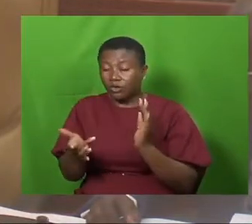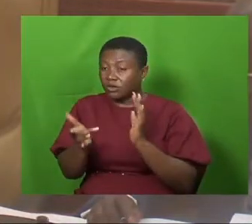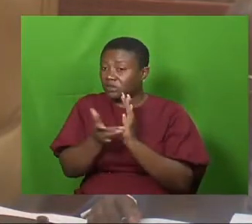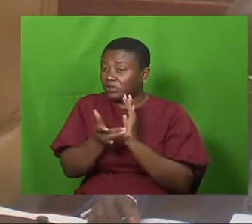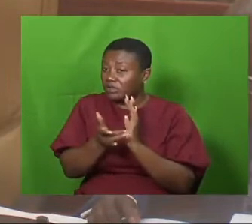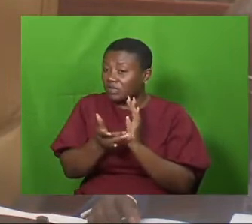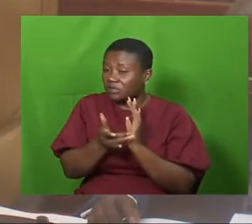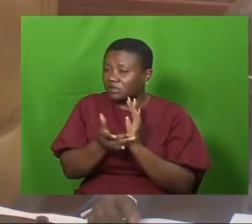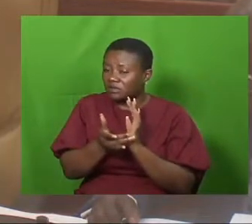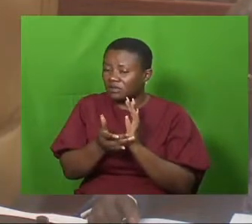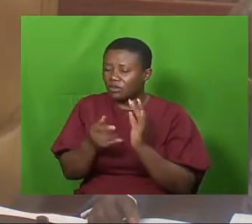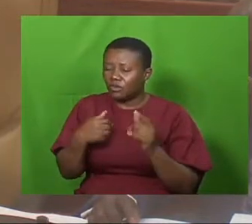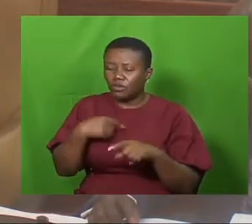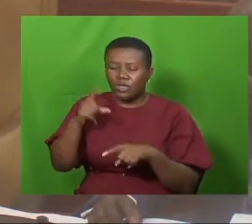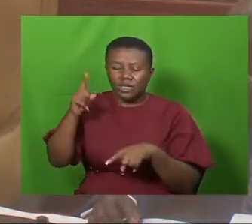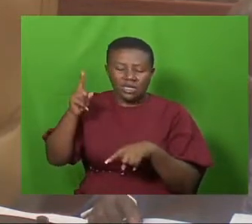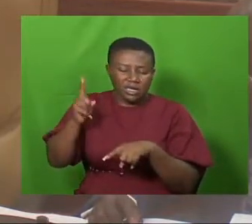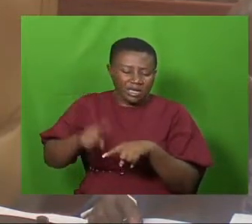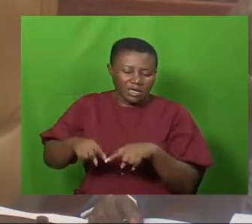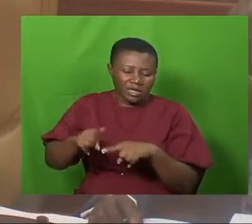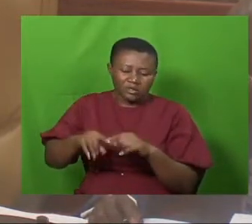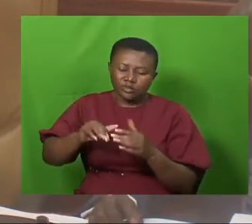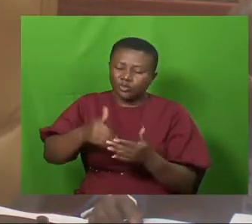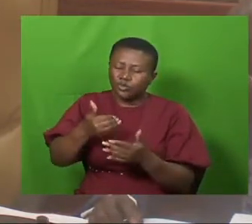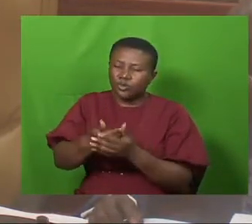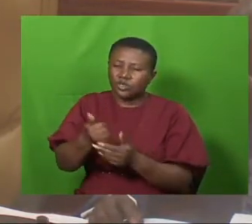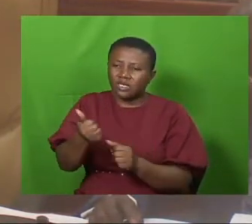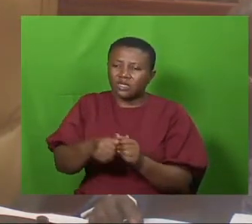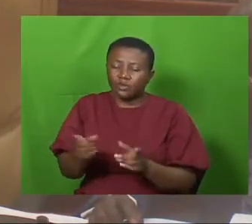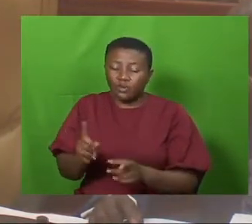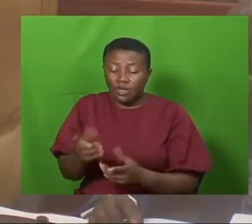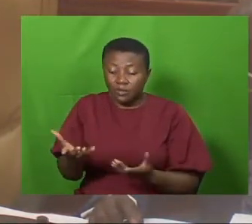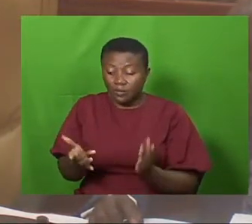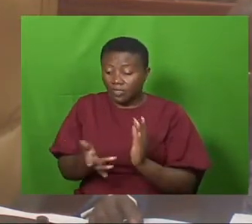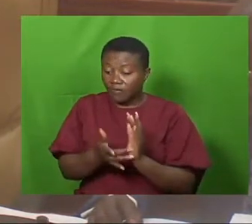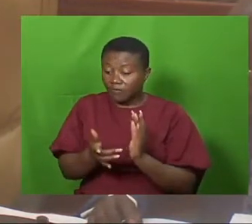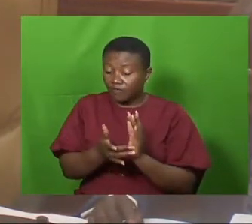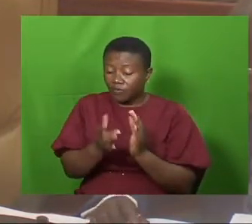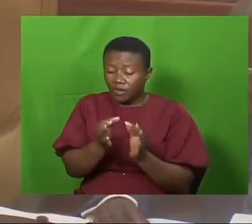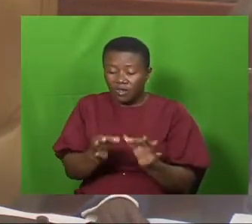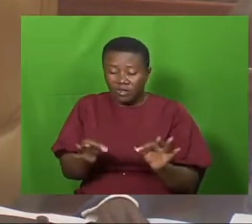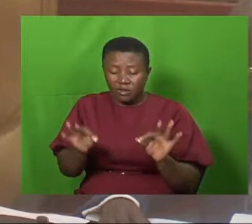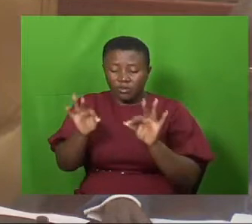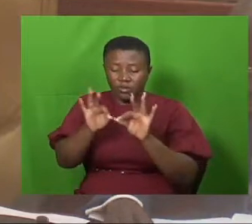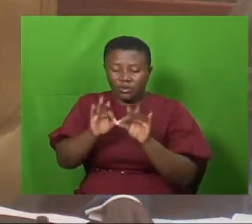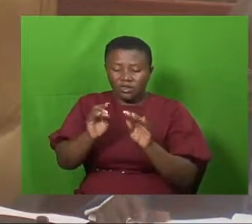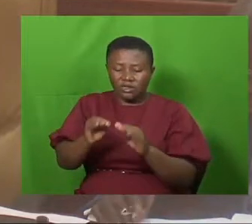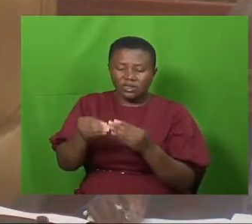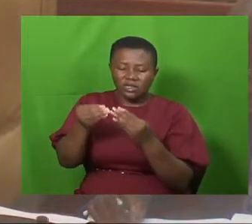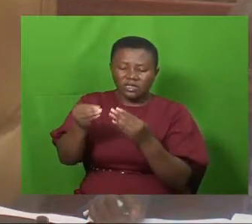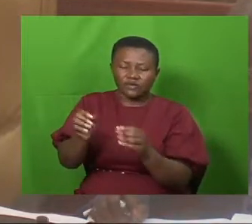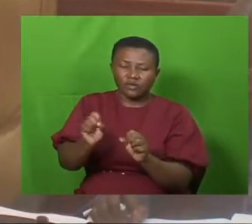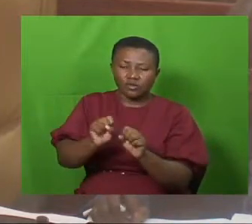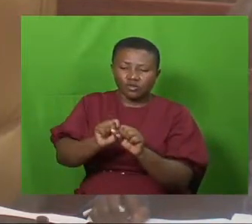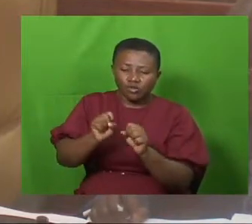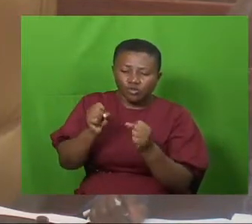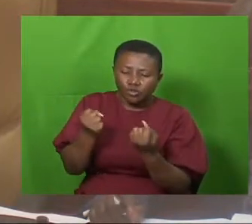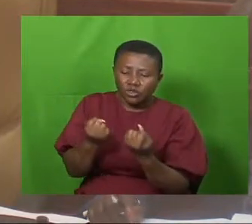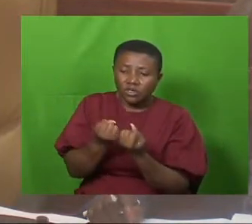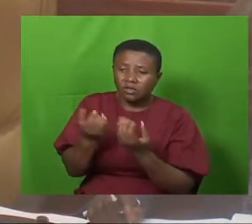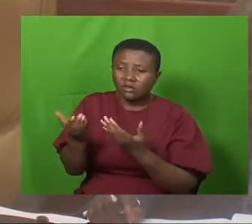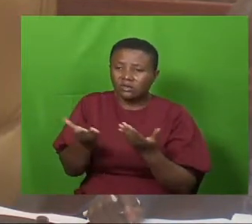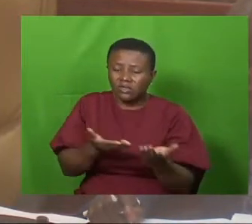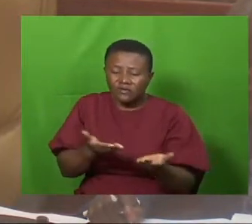of human progress. Digitalization is vital in transforming social services, finance, health, education, and